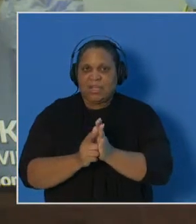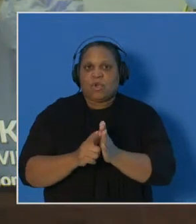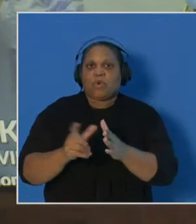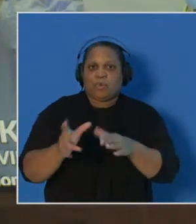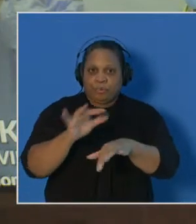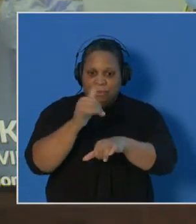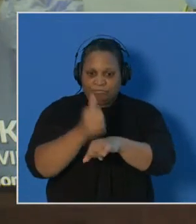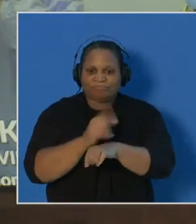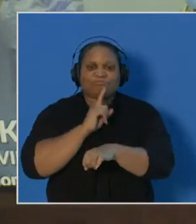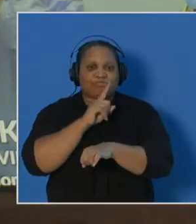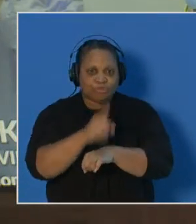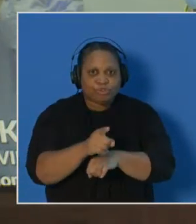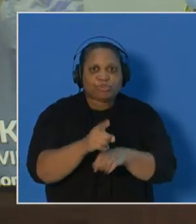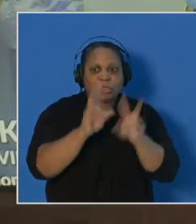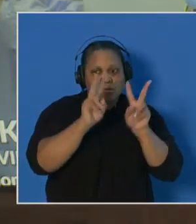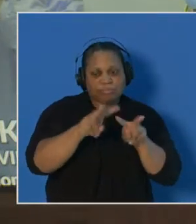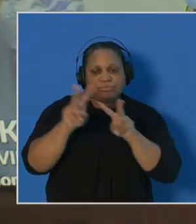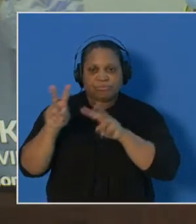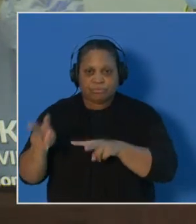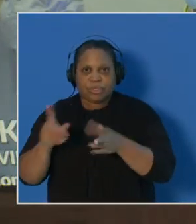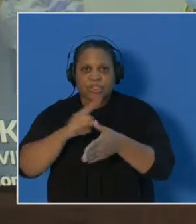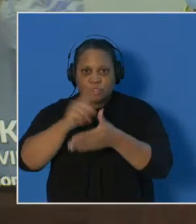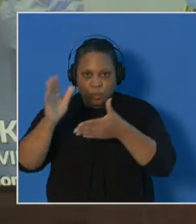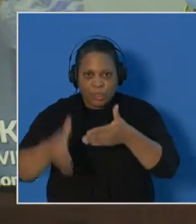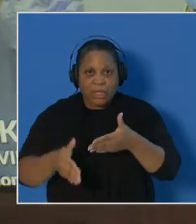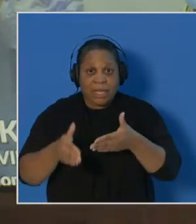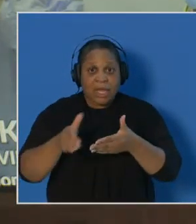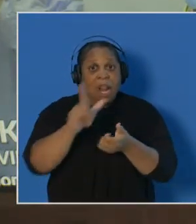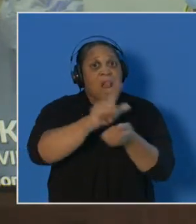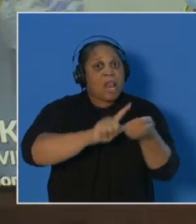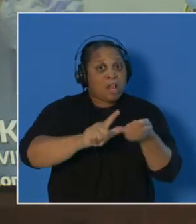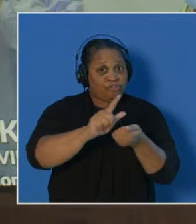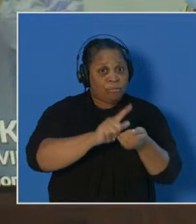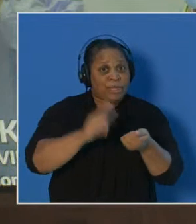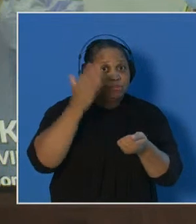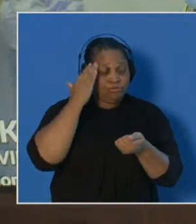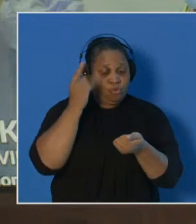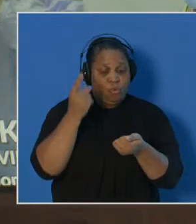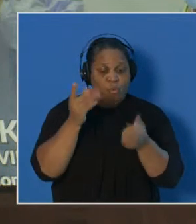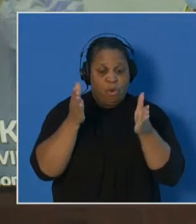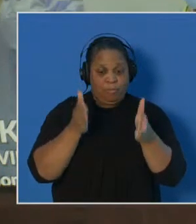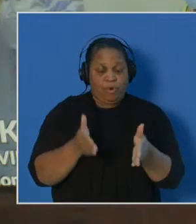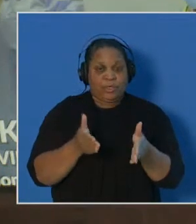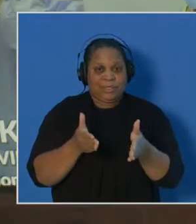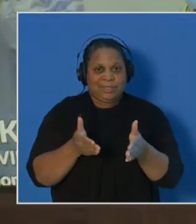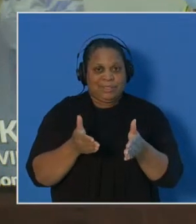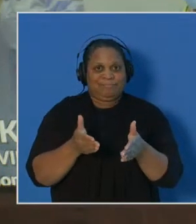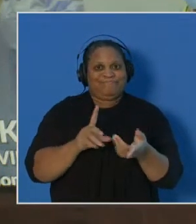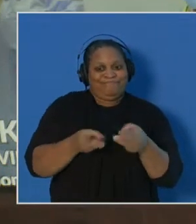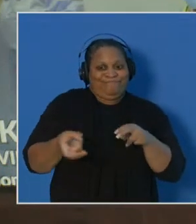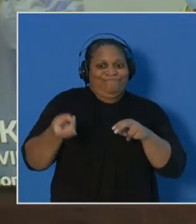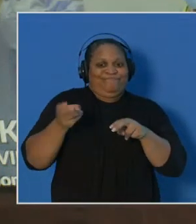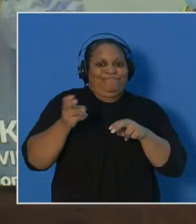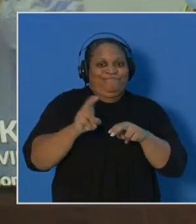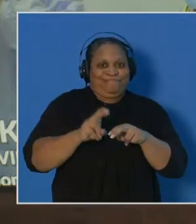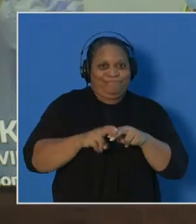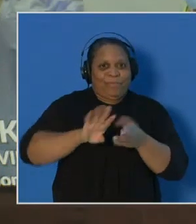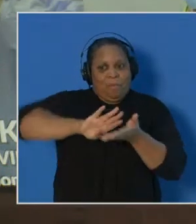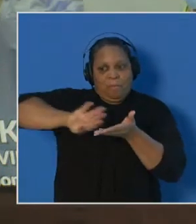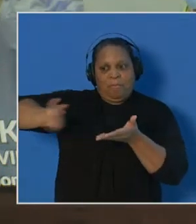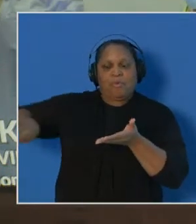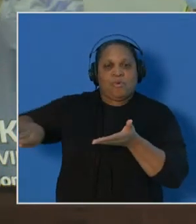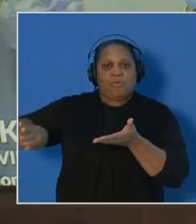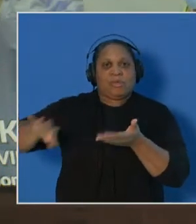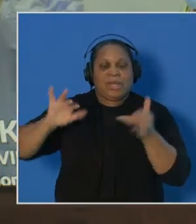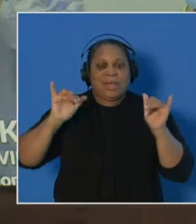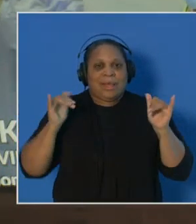forward. Laundromats. You will be pleased to know that the one-person limit has now been lifted. You are also allowed to go to